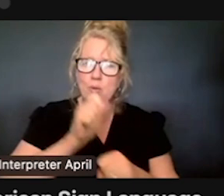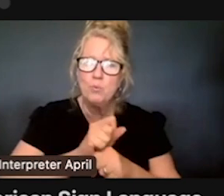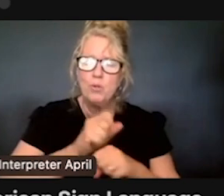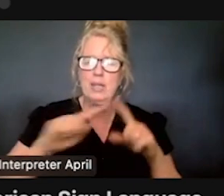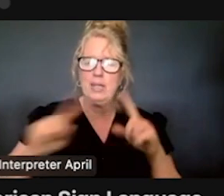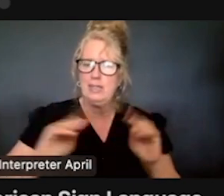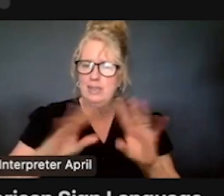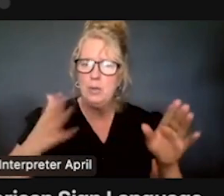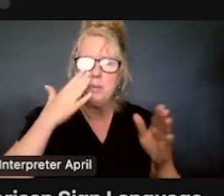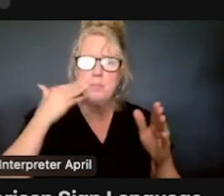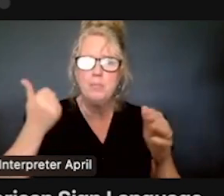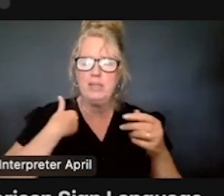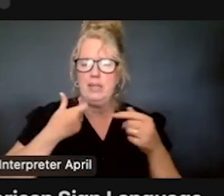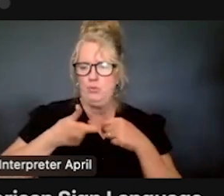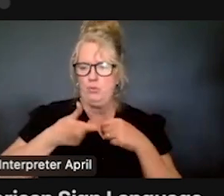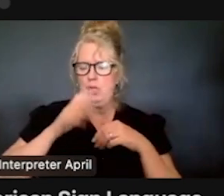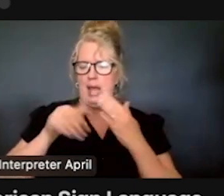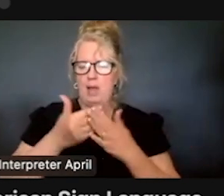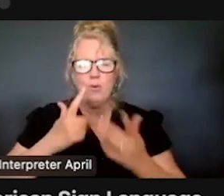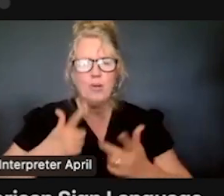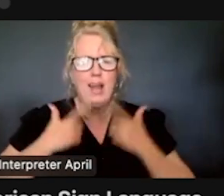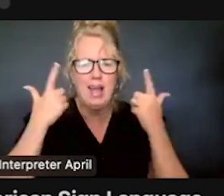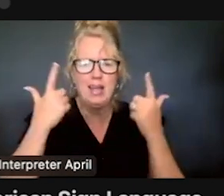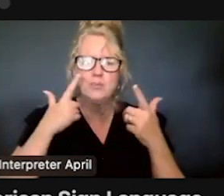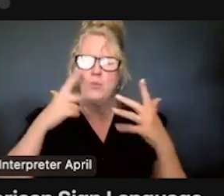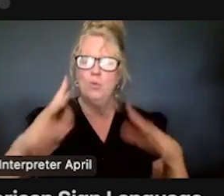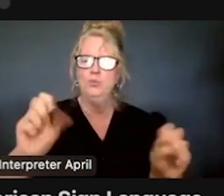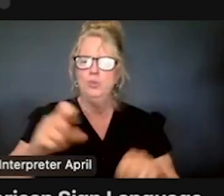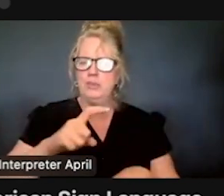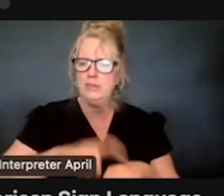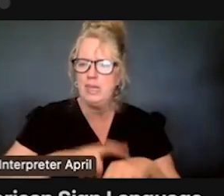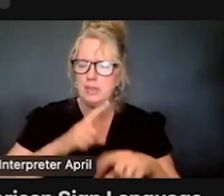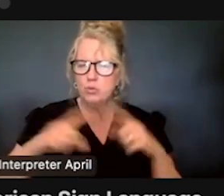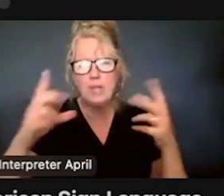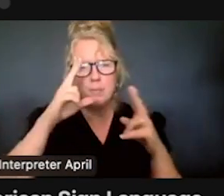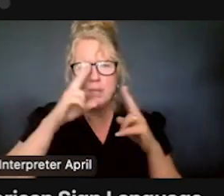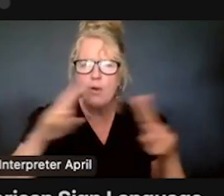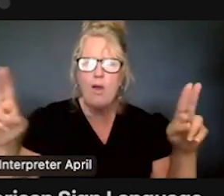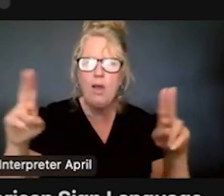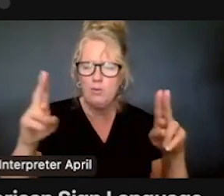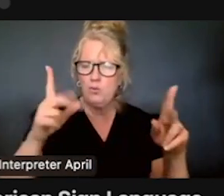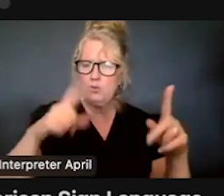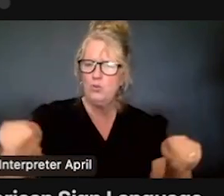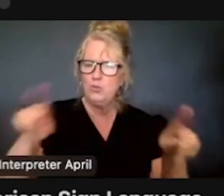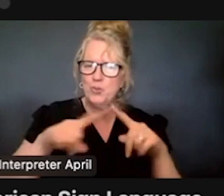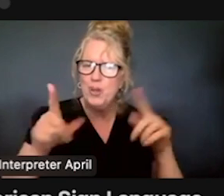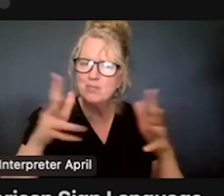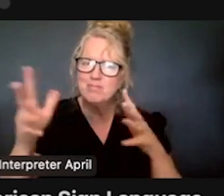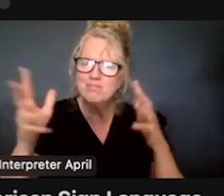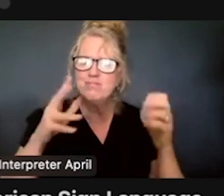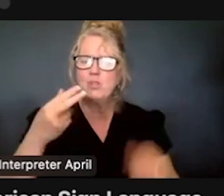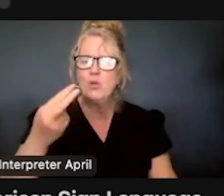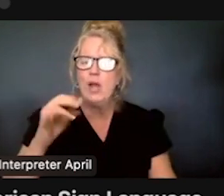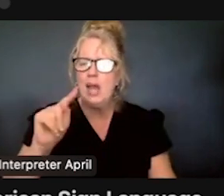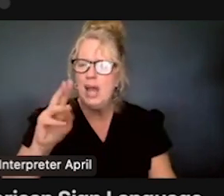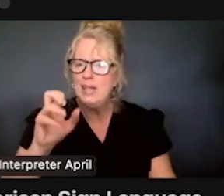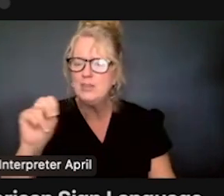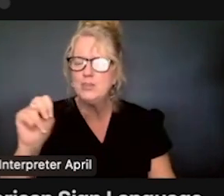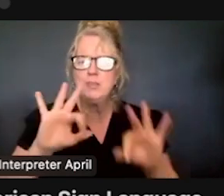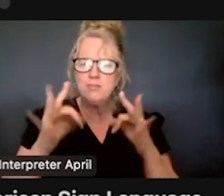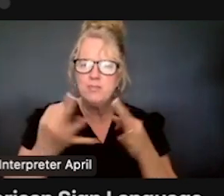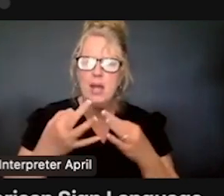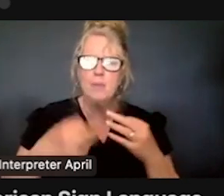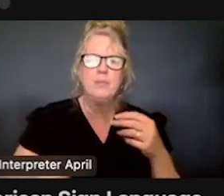all about lives. We just wanted to take this time and honor you. Shout out to the Huntsman Family Foundation, to the Huntsman Mental